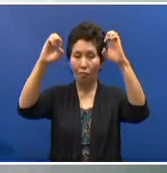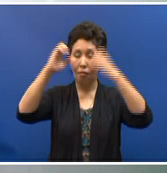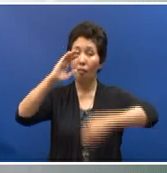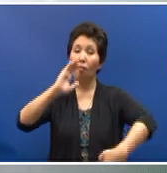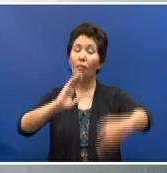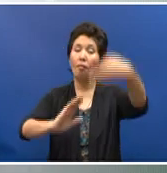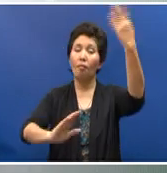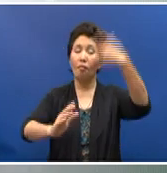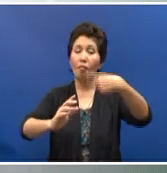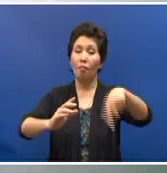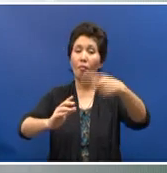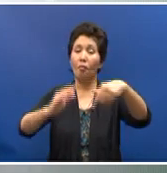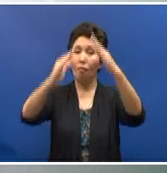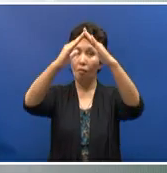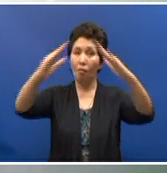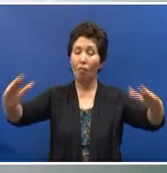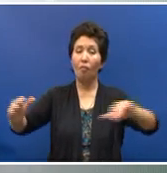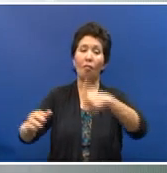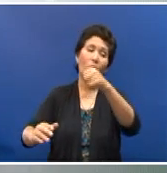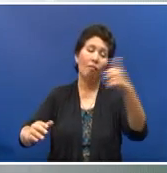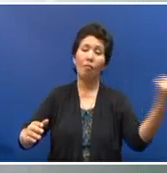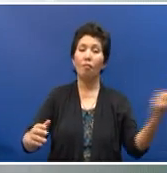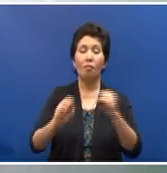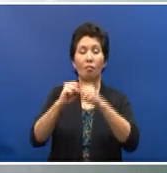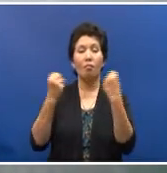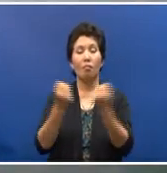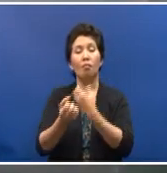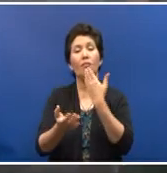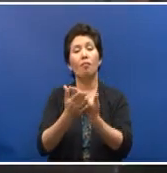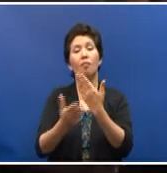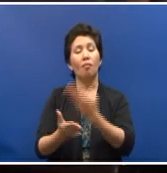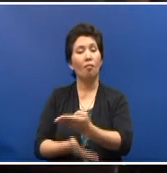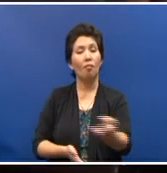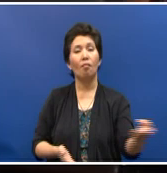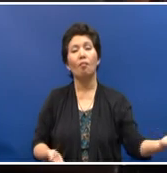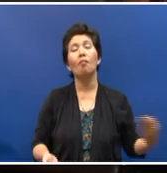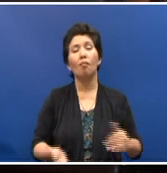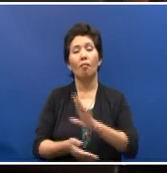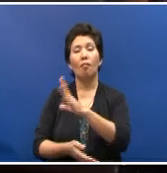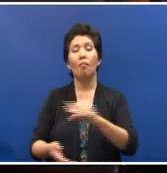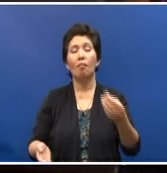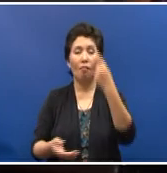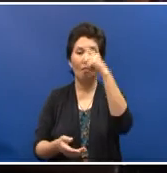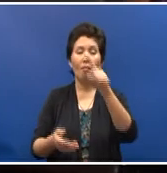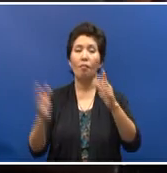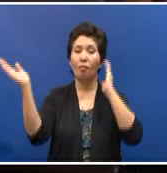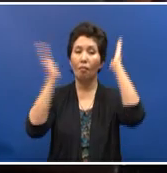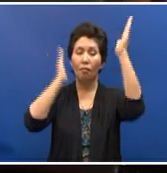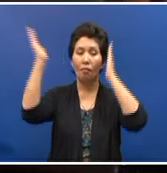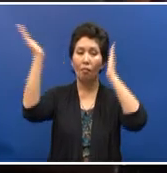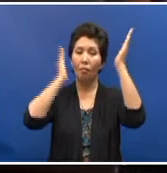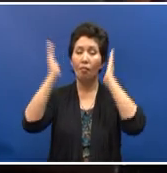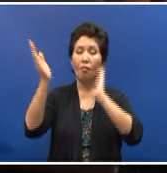healthcare, quality housings, and other social goods. Okay, for example, okay, we can see that for Malaysian